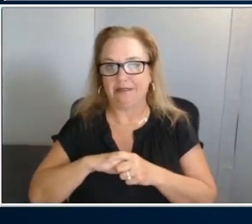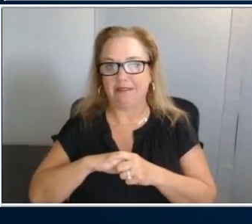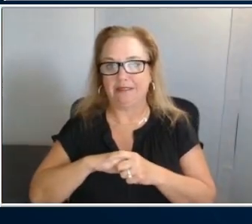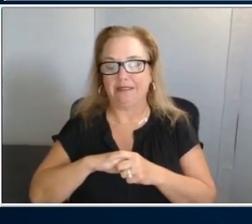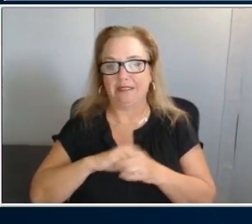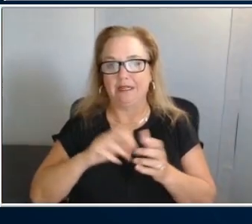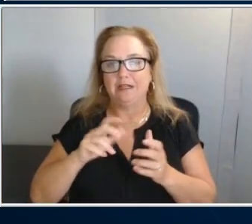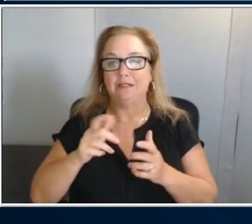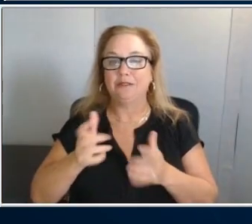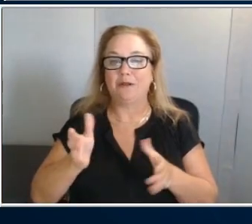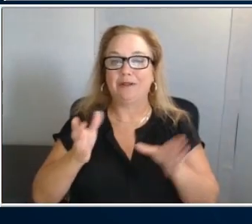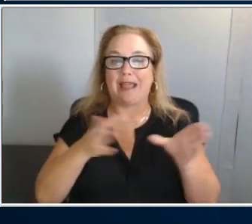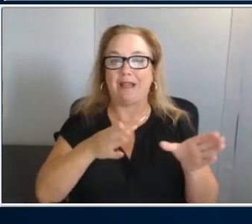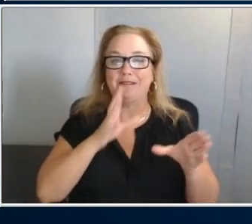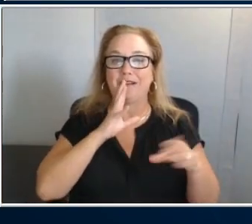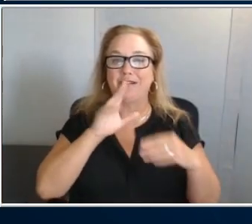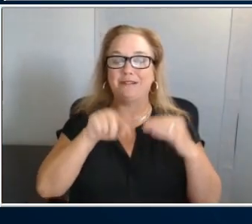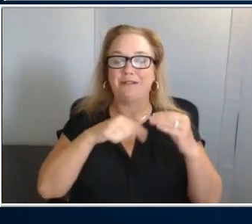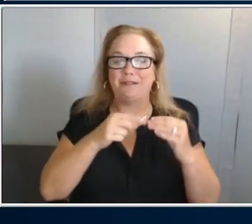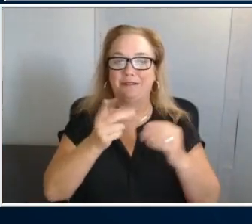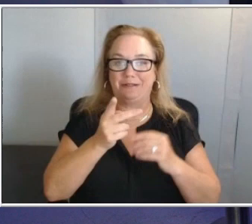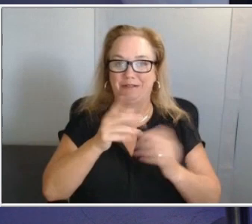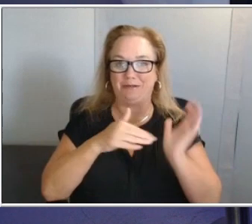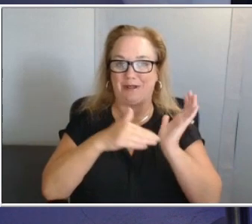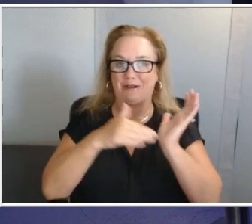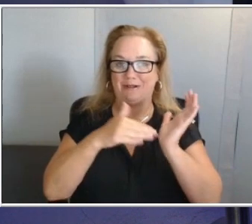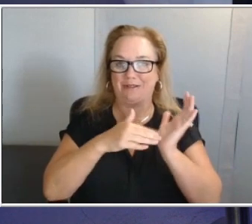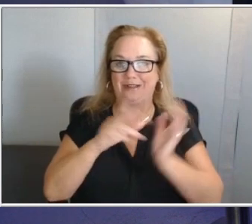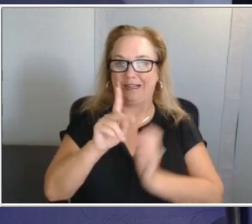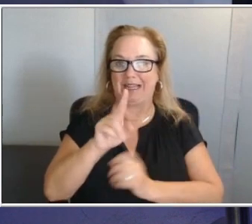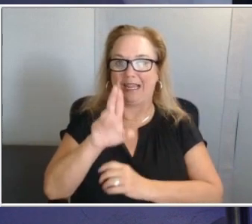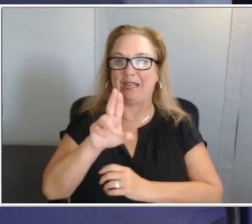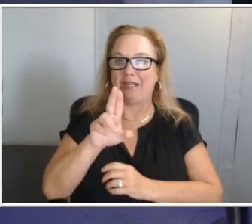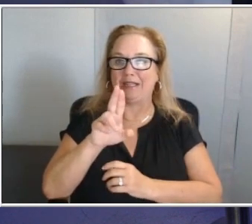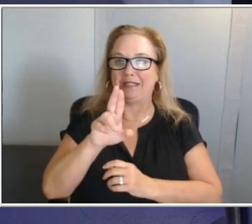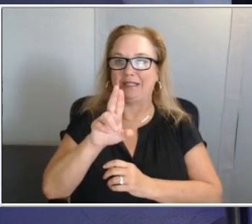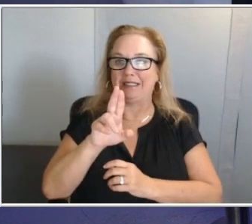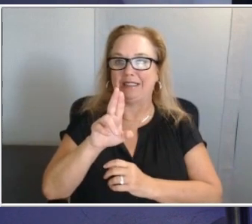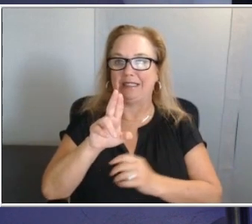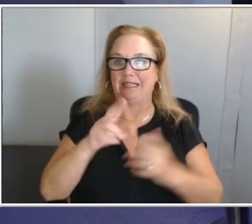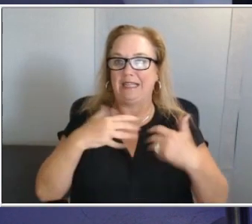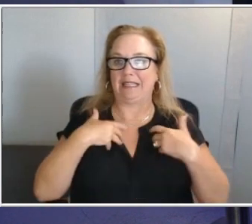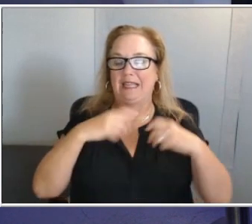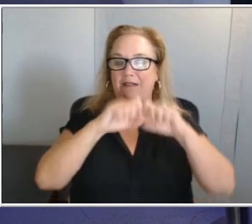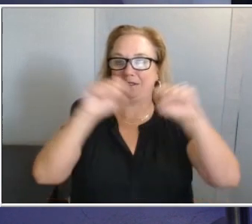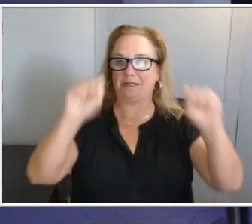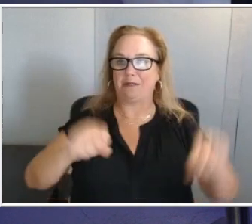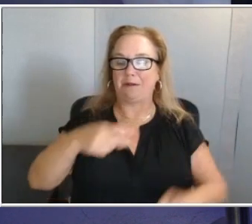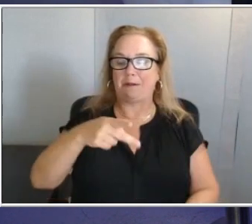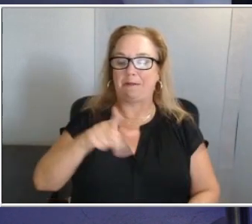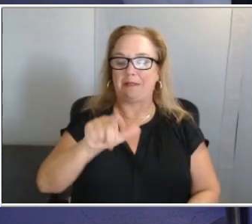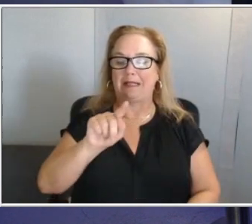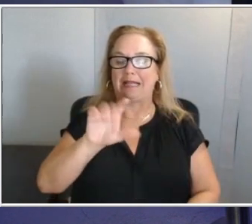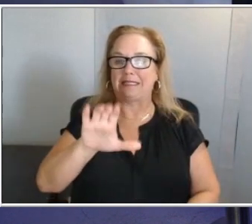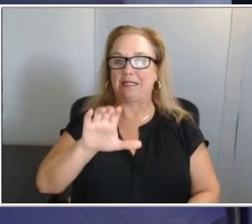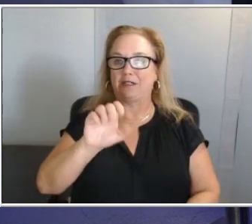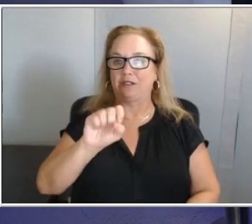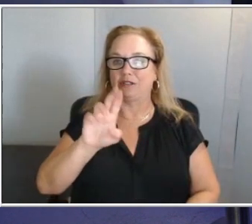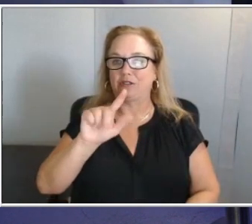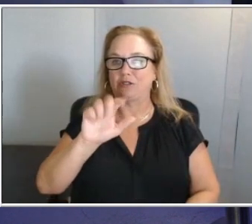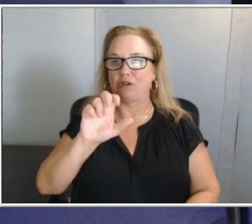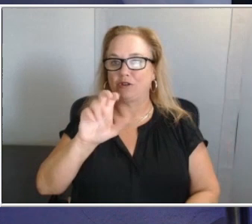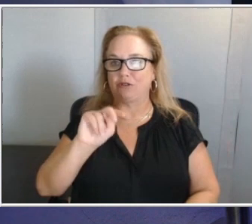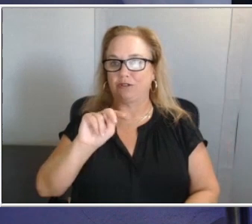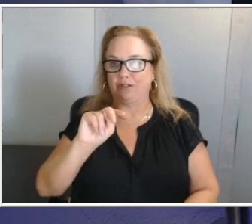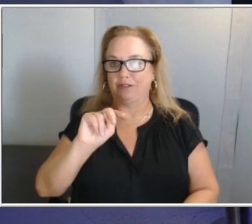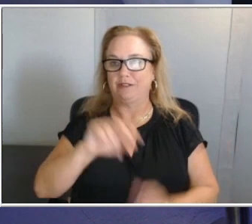turn now to our experts here at the University of Kansas Health System. We have our plastic surgeons, Dr. Dusza and